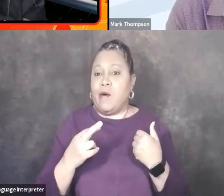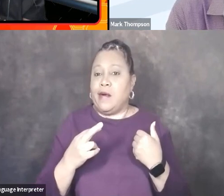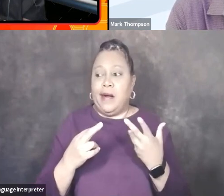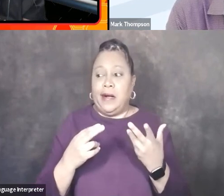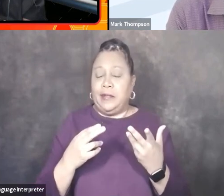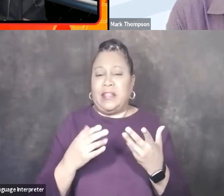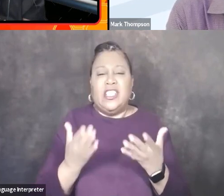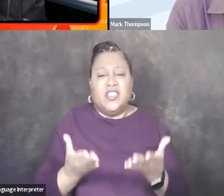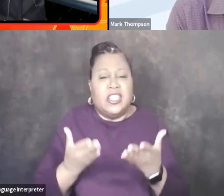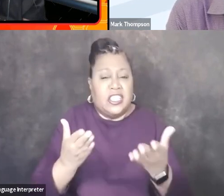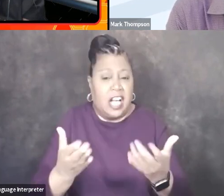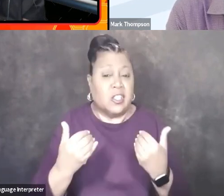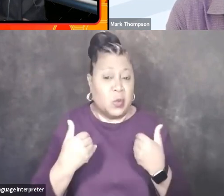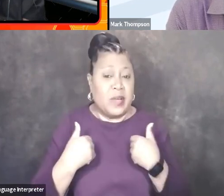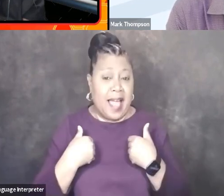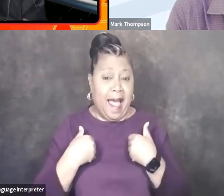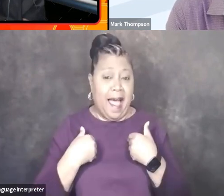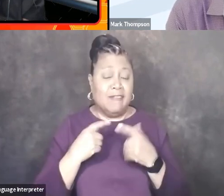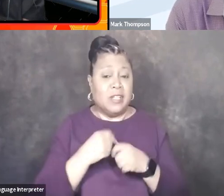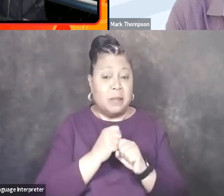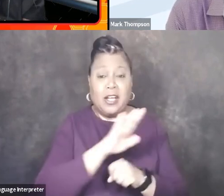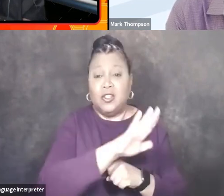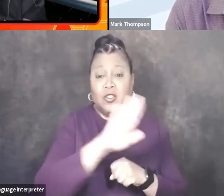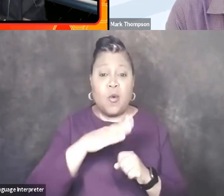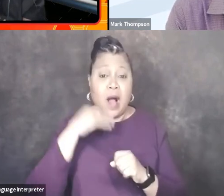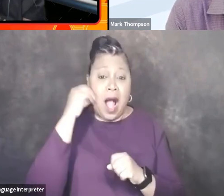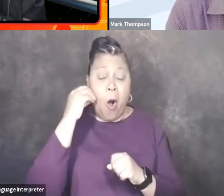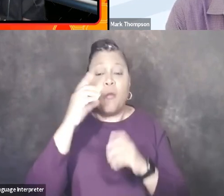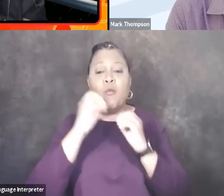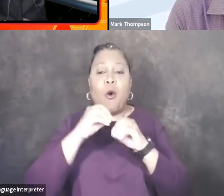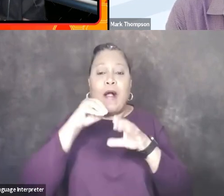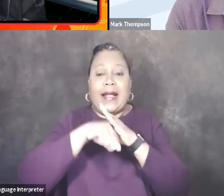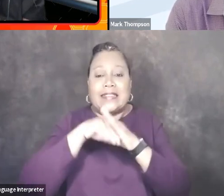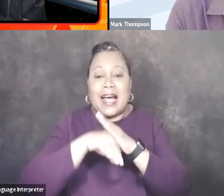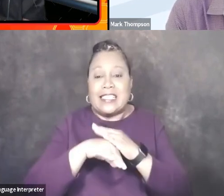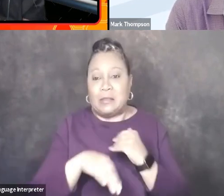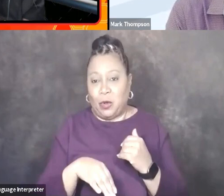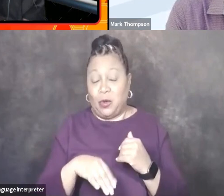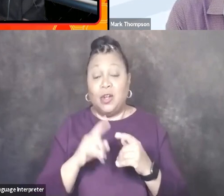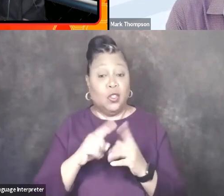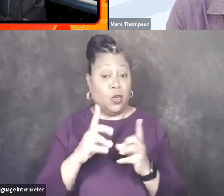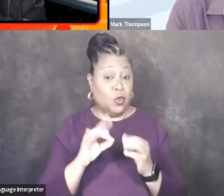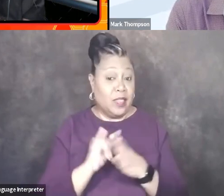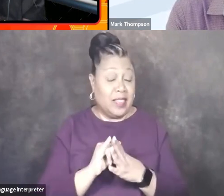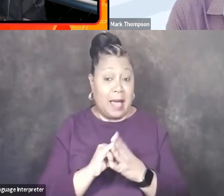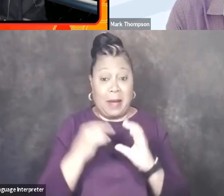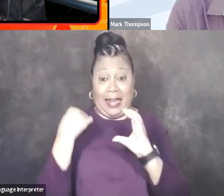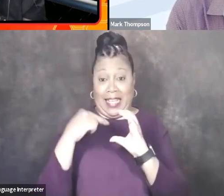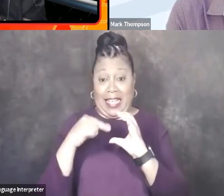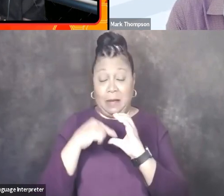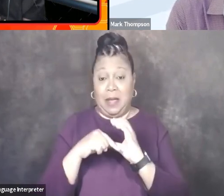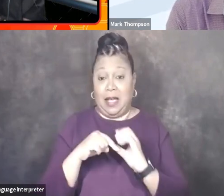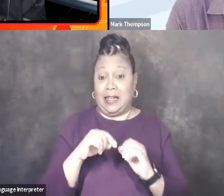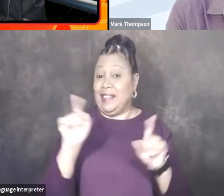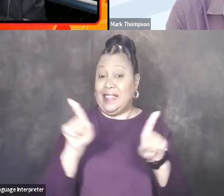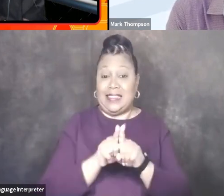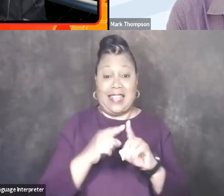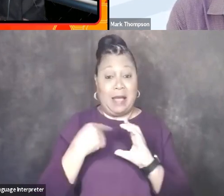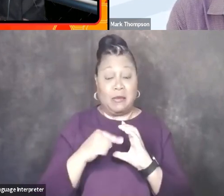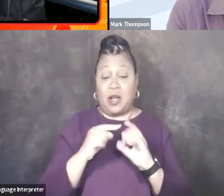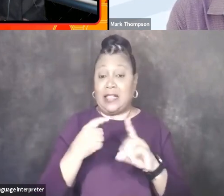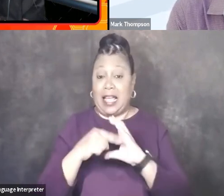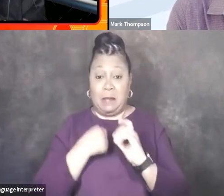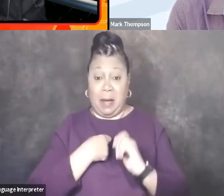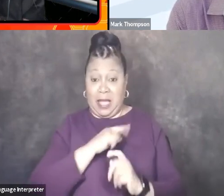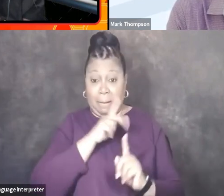suggestions that we have to make your house more accessible. You can do that by emailing that same address, or you can email me